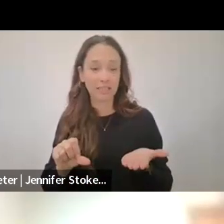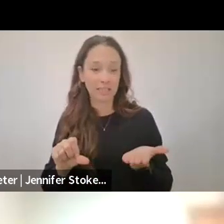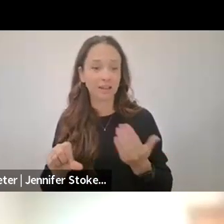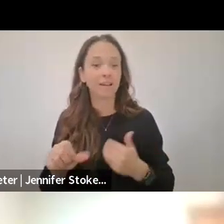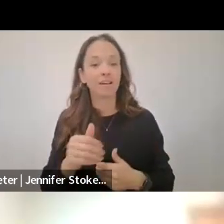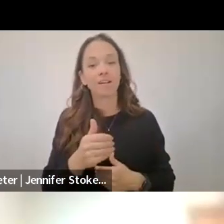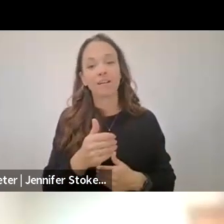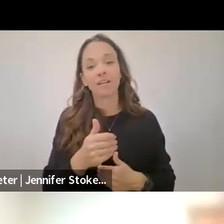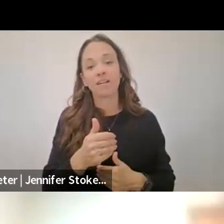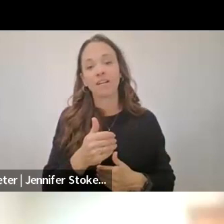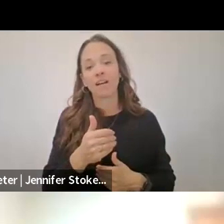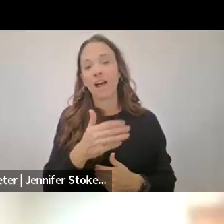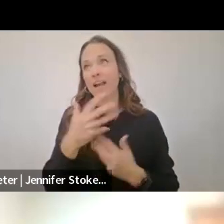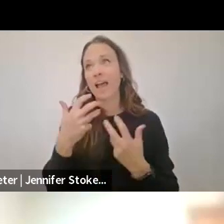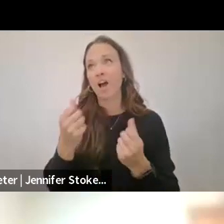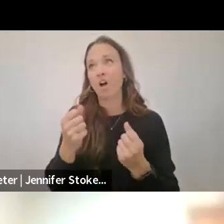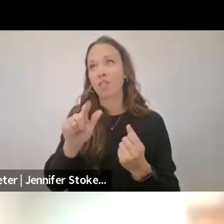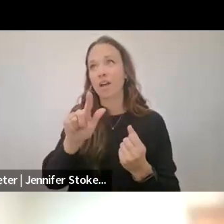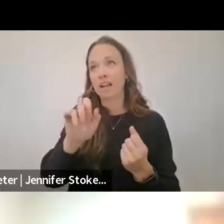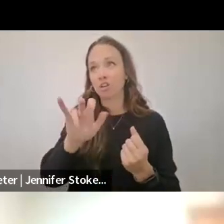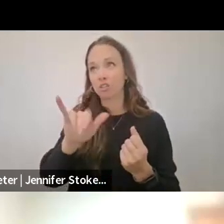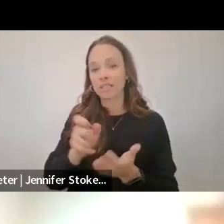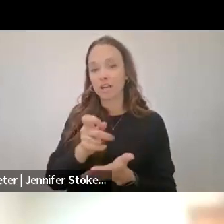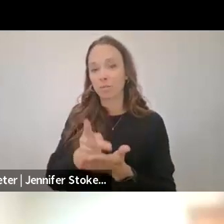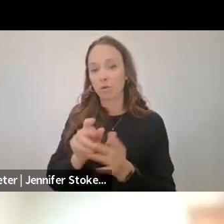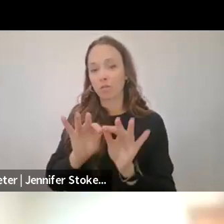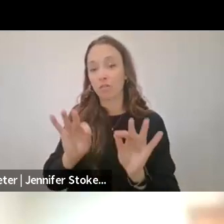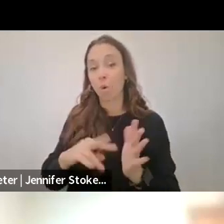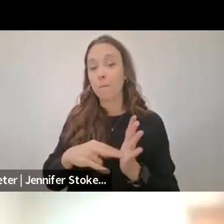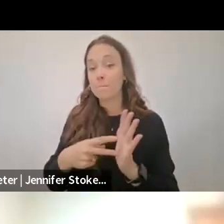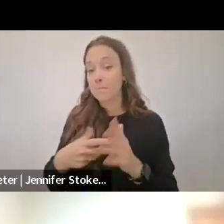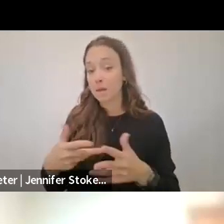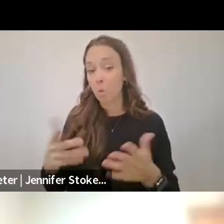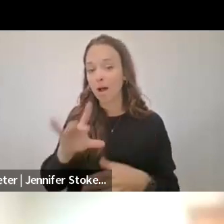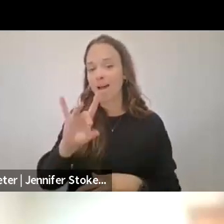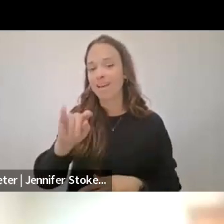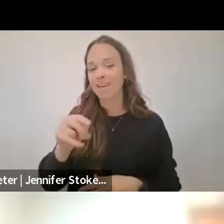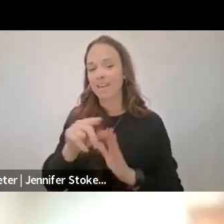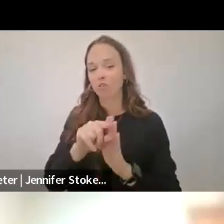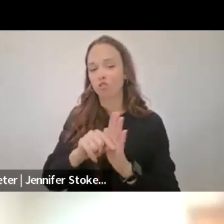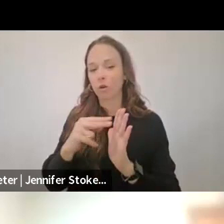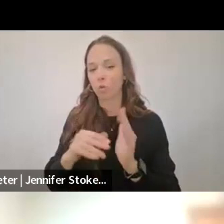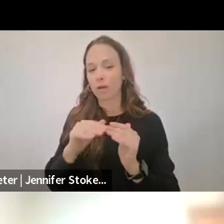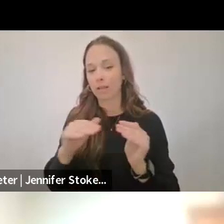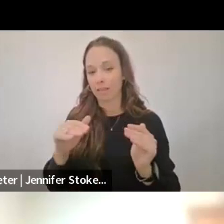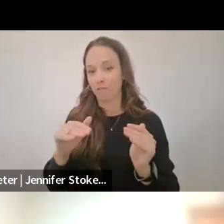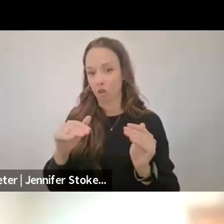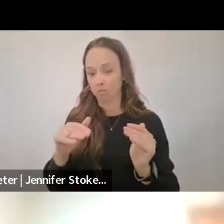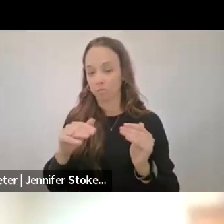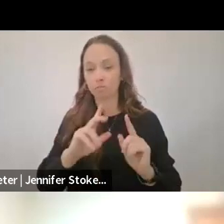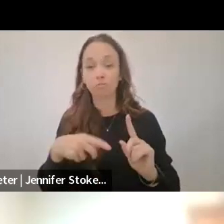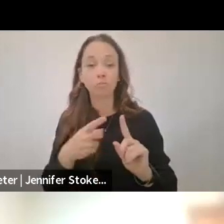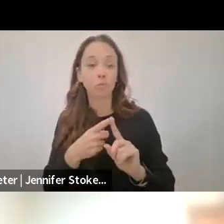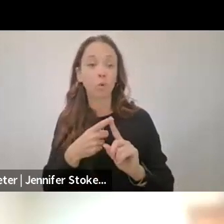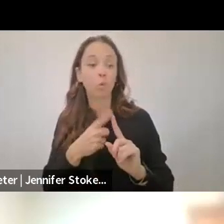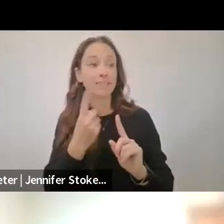approved form, which means that the language is at an 8th grade reading level. So typically what we do is once something has gone through the